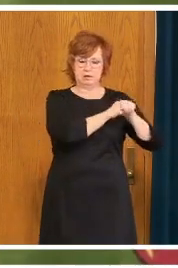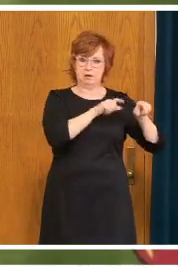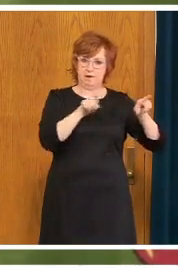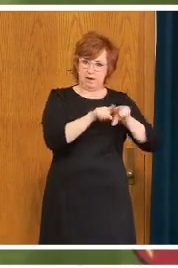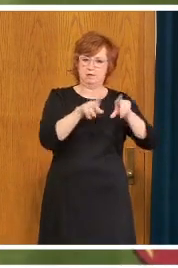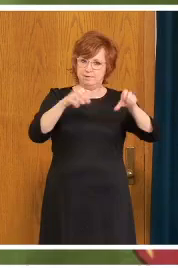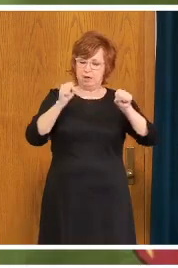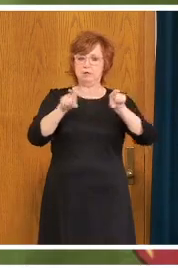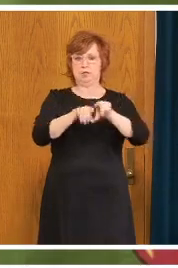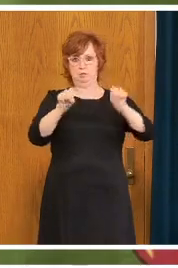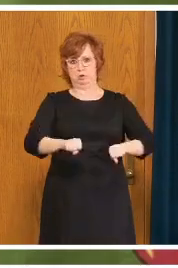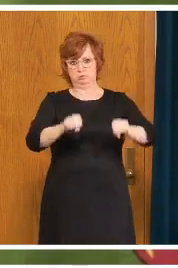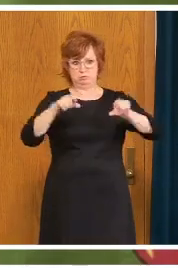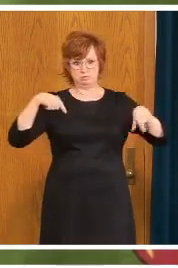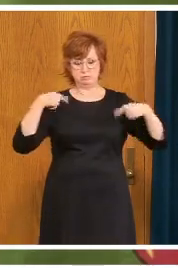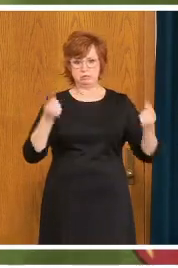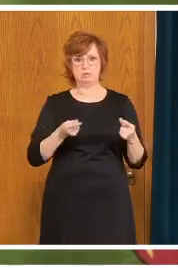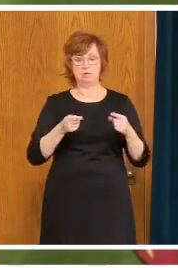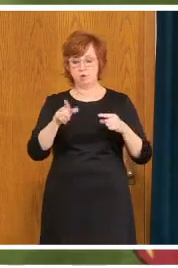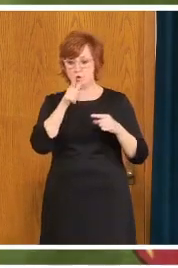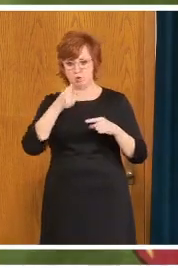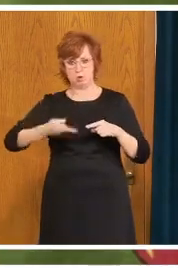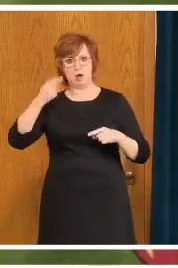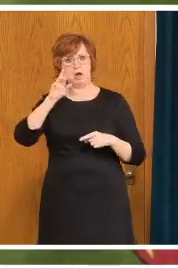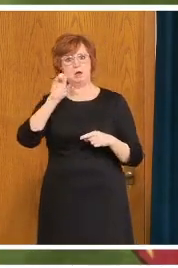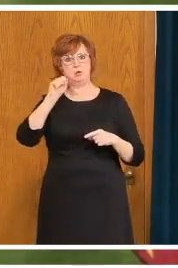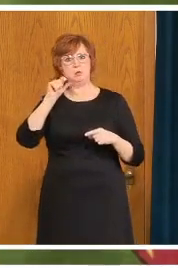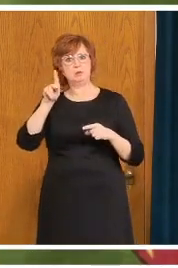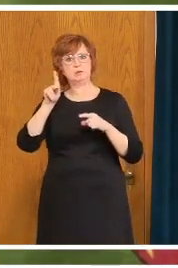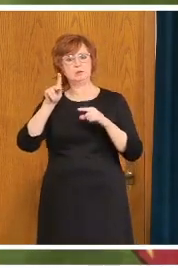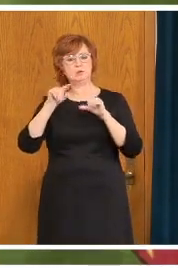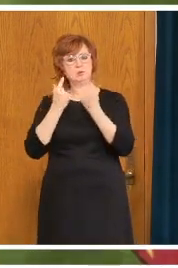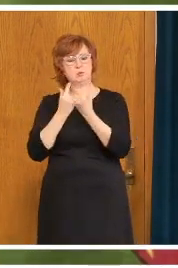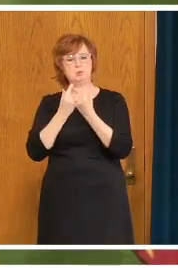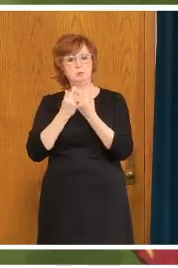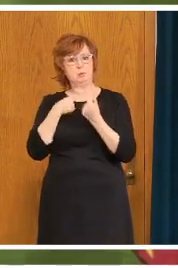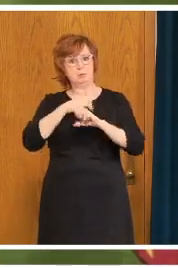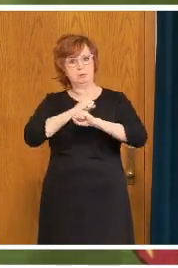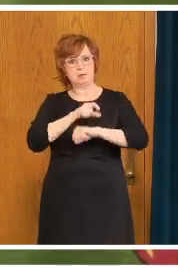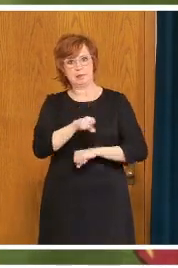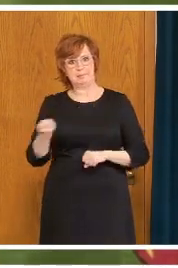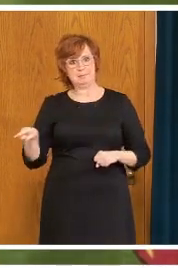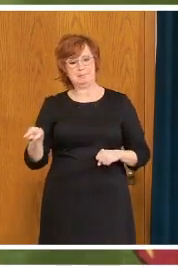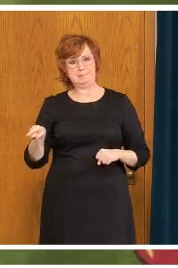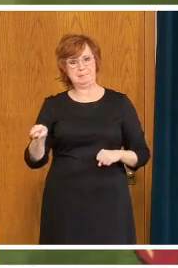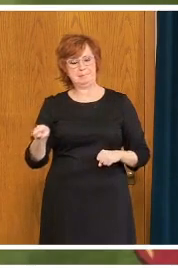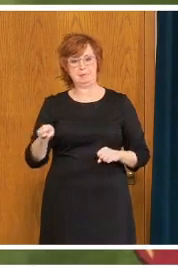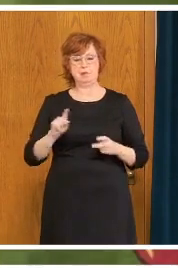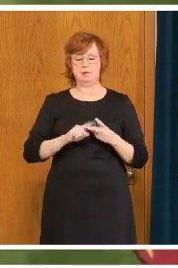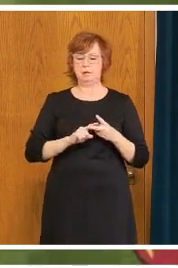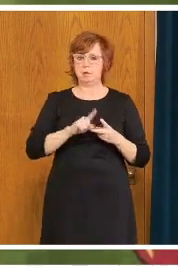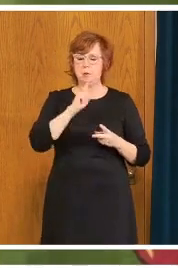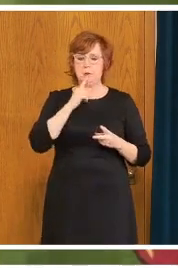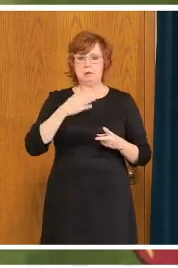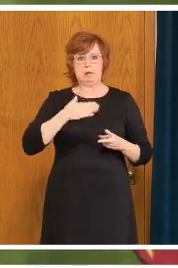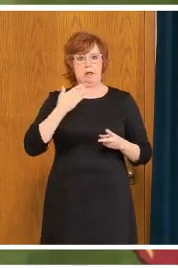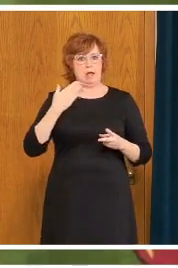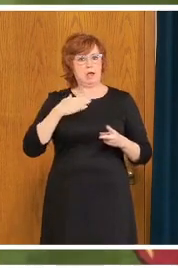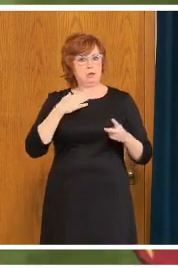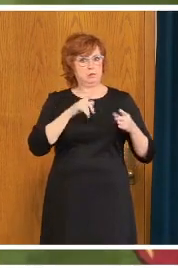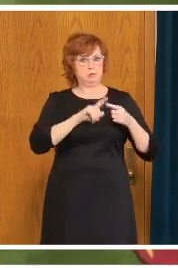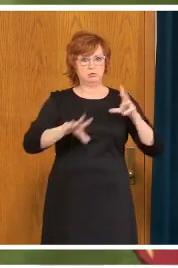protecting those most at risk for serious outcomes. I am so pleased that we have been able to complement our